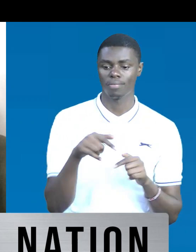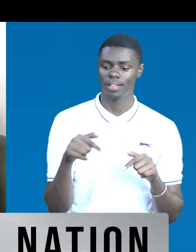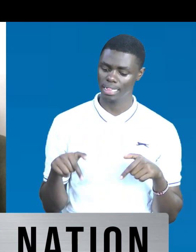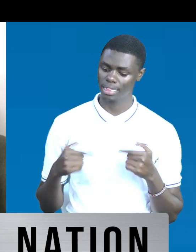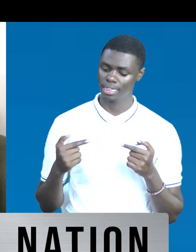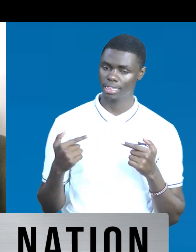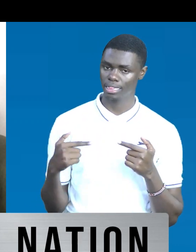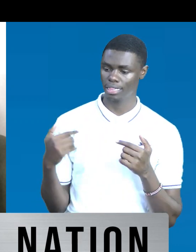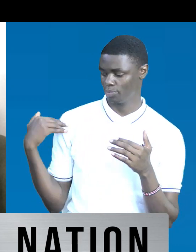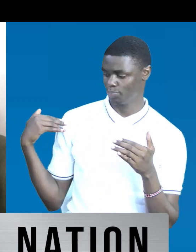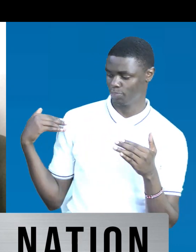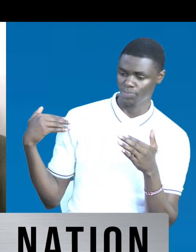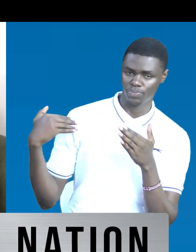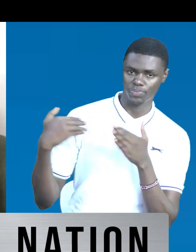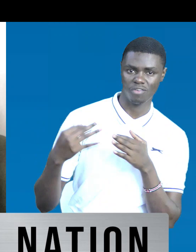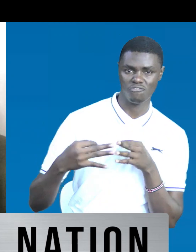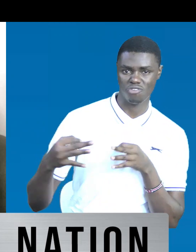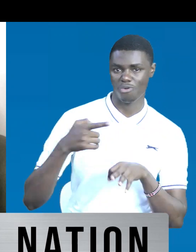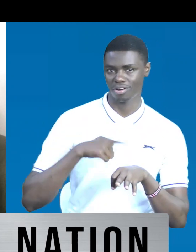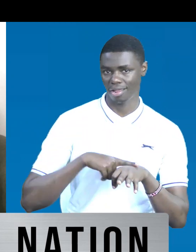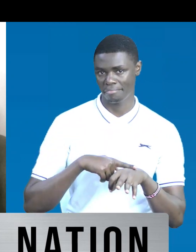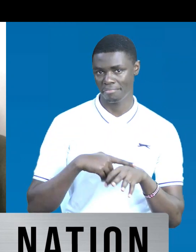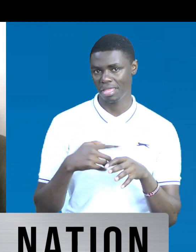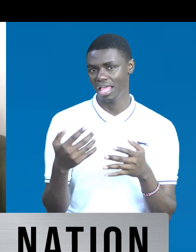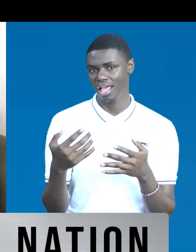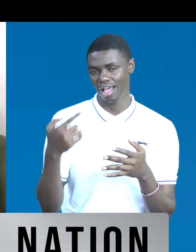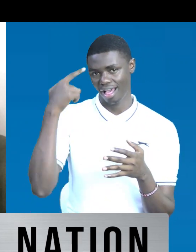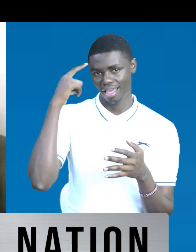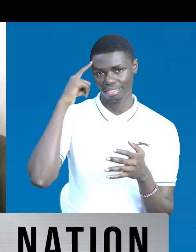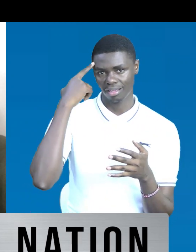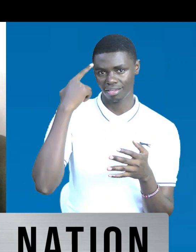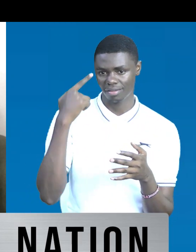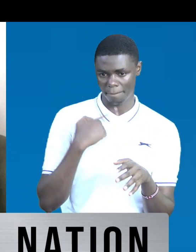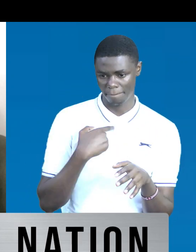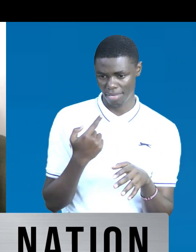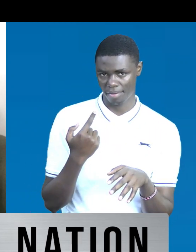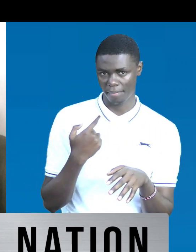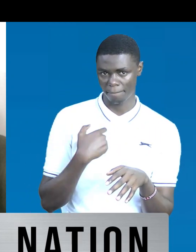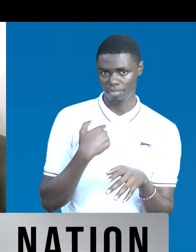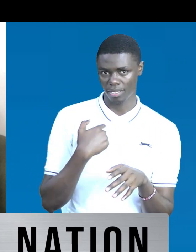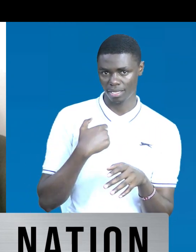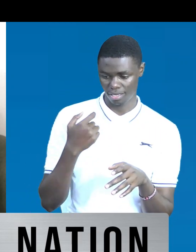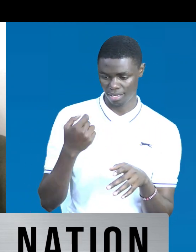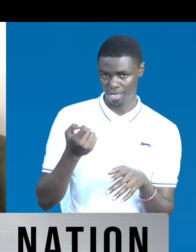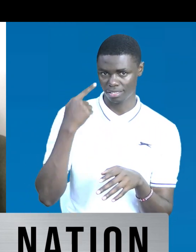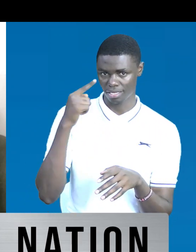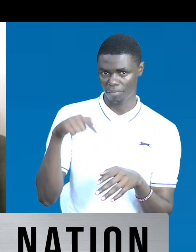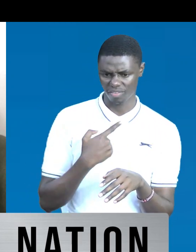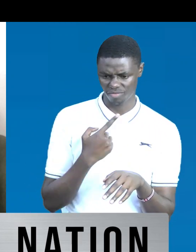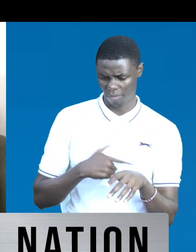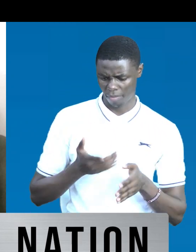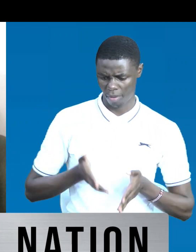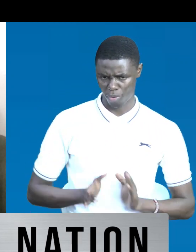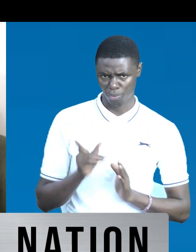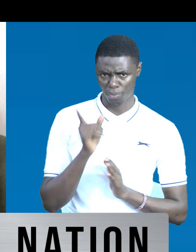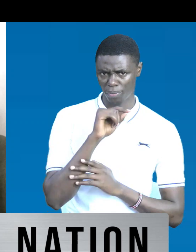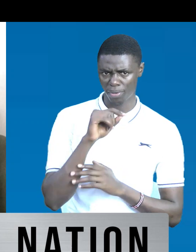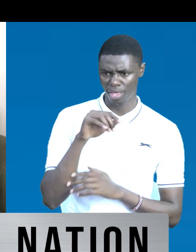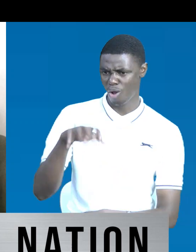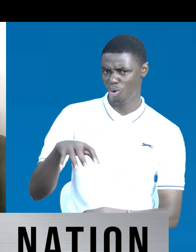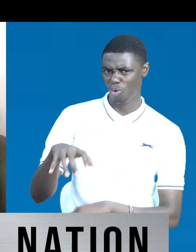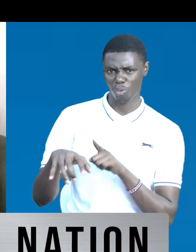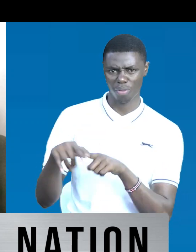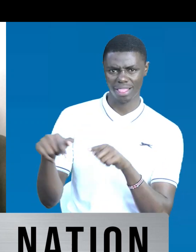for a longer time. Yeah. I think for the time, every time I realized myself as an individual, from the time I was born, it's been